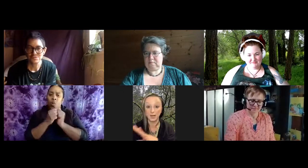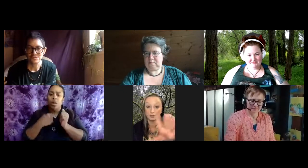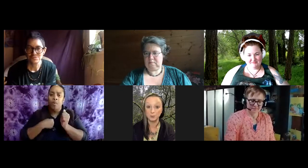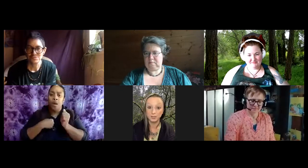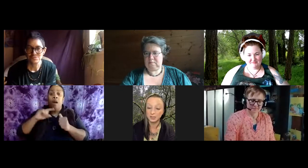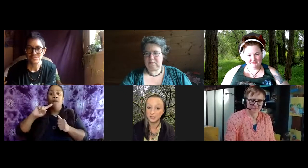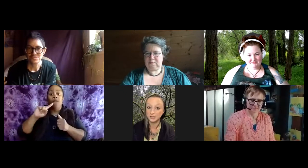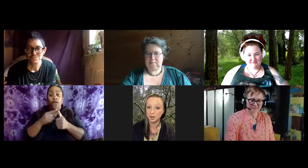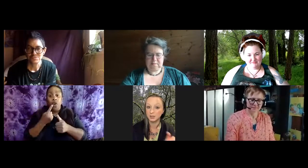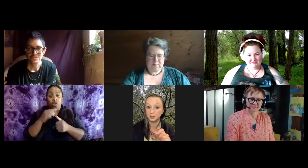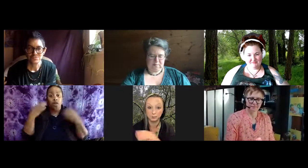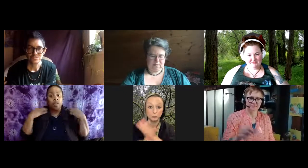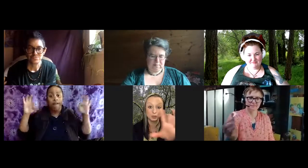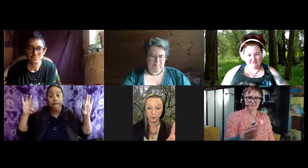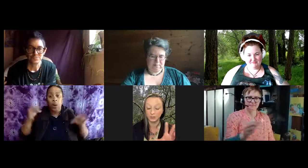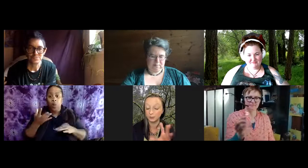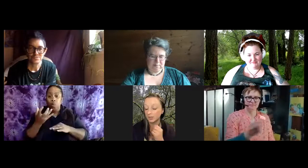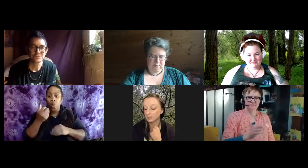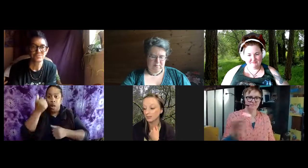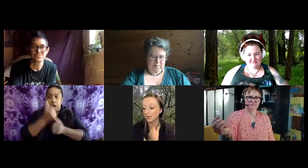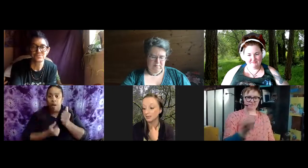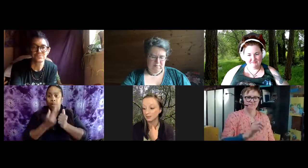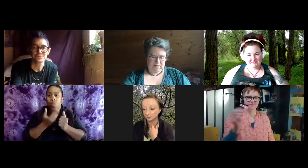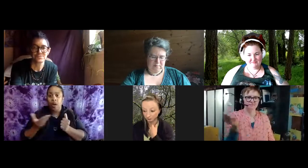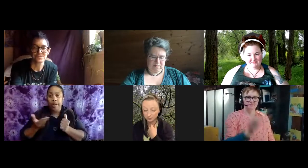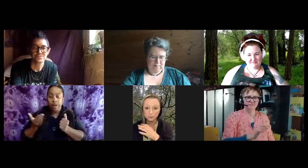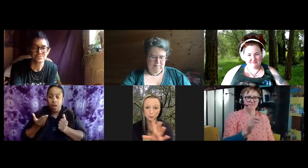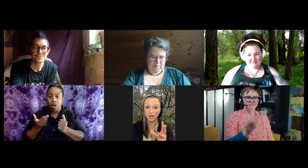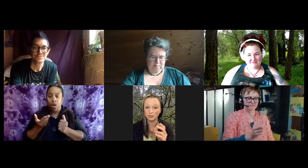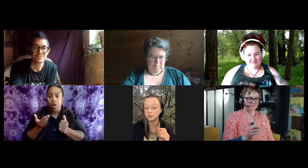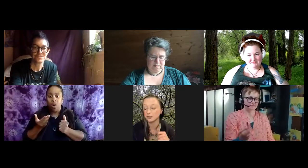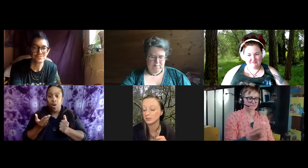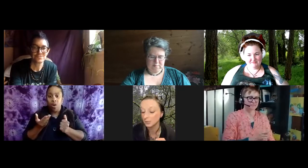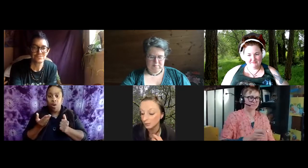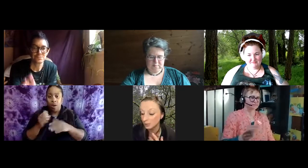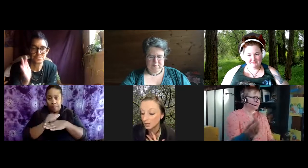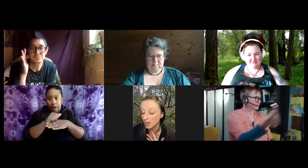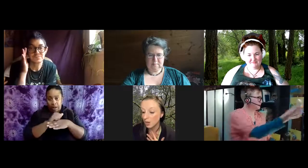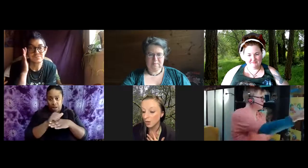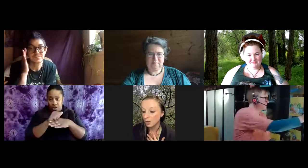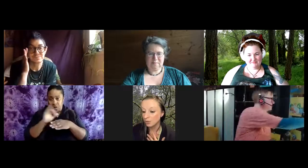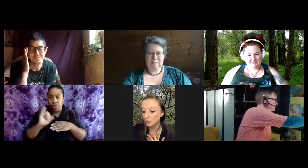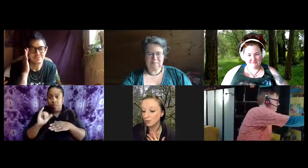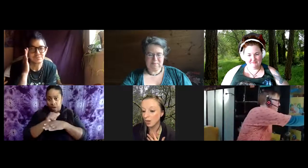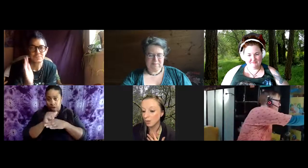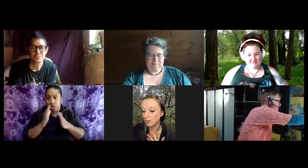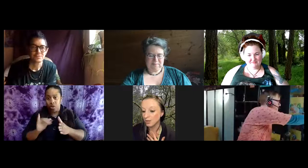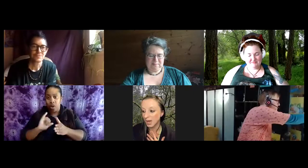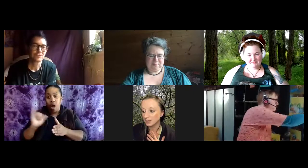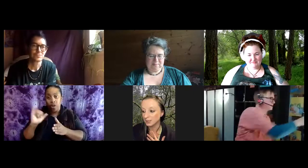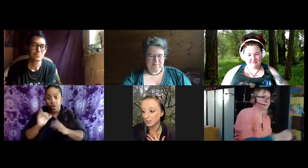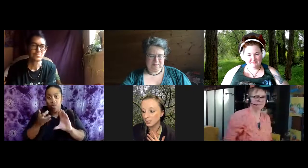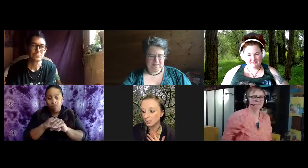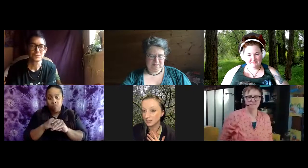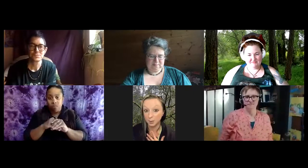want everybody here on who's joining us tonight, practitioners included, to know